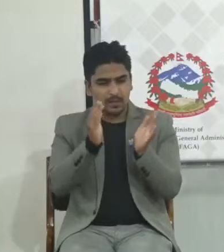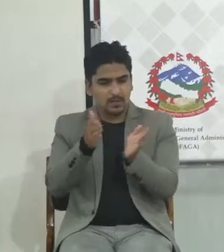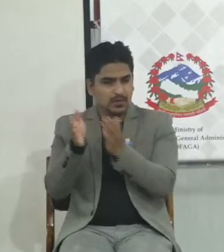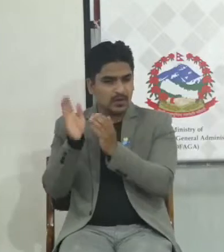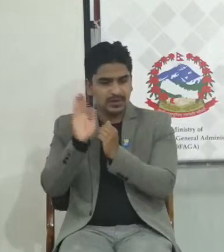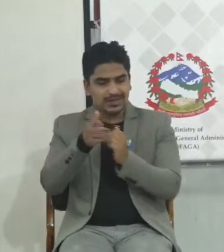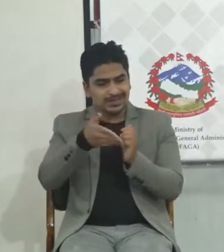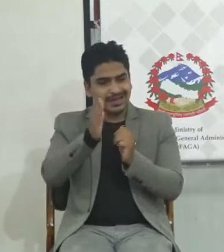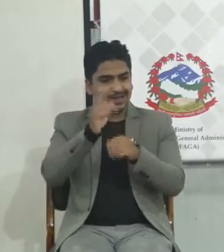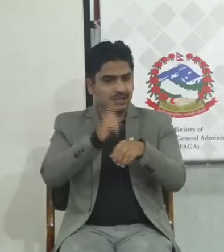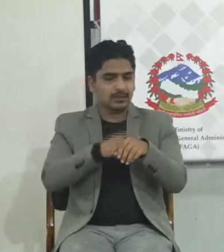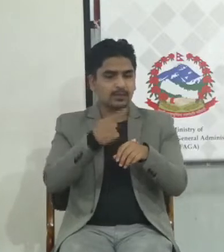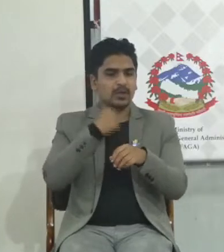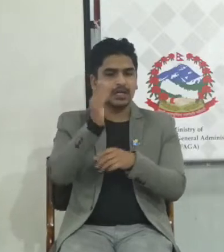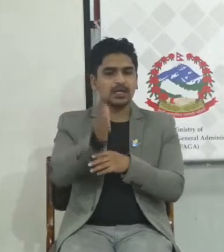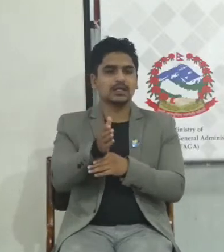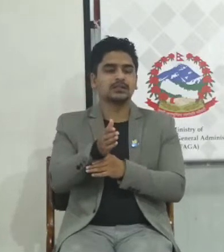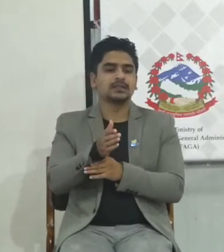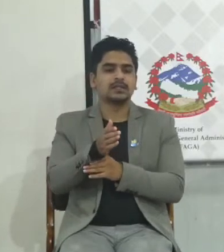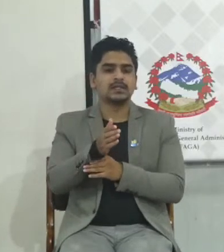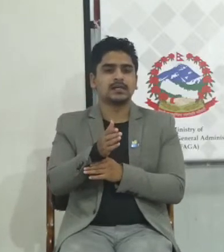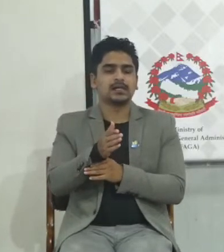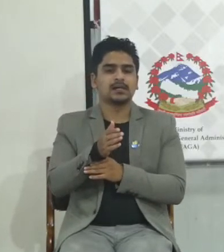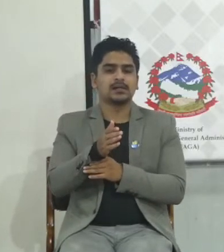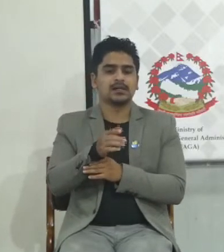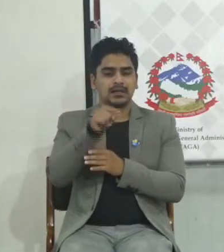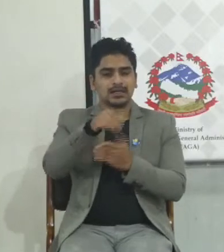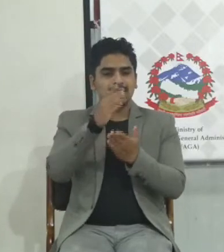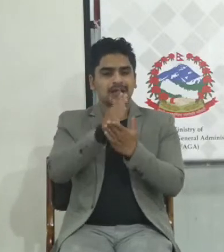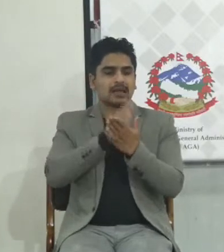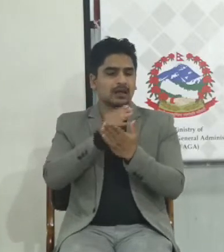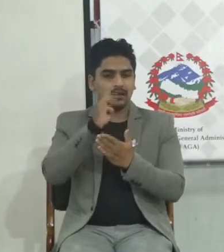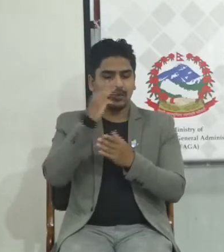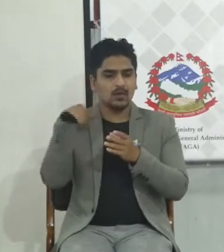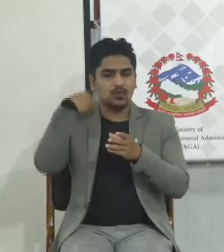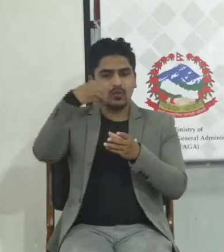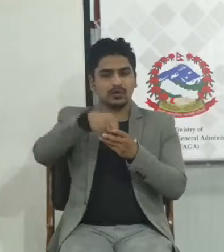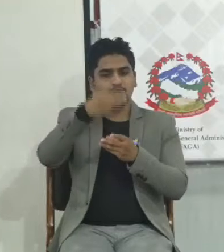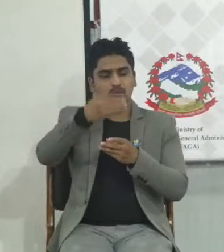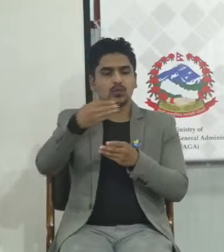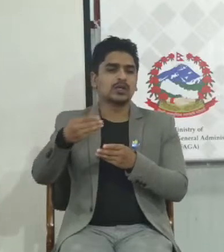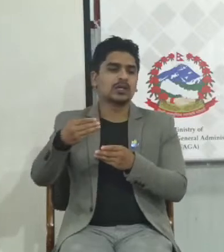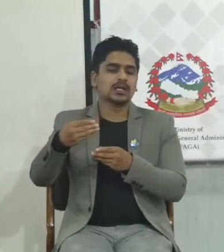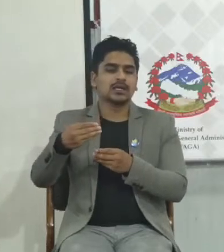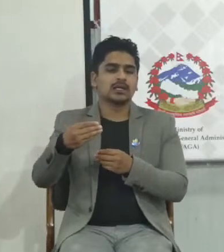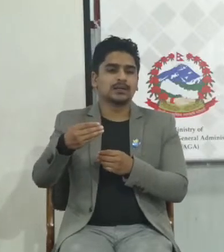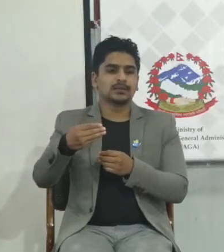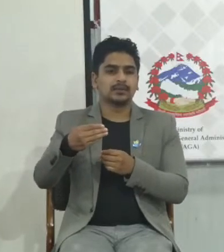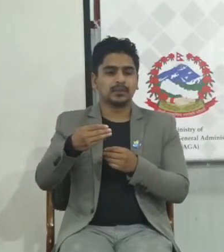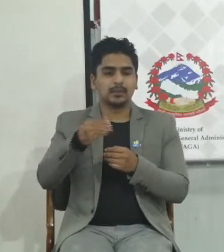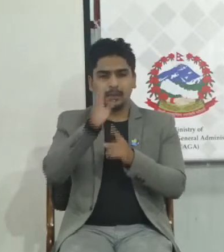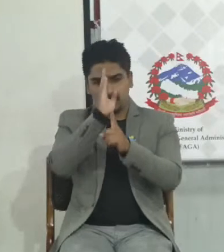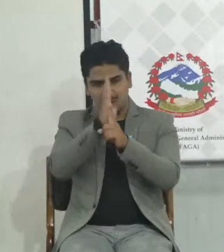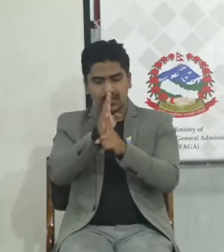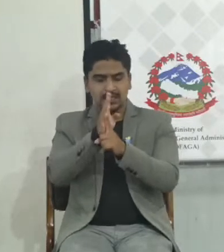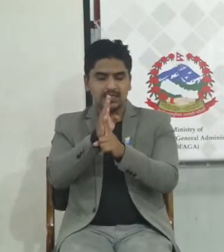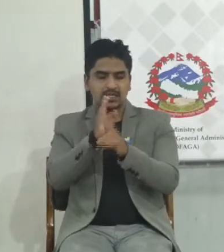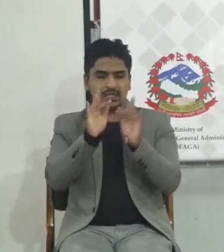thank all the directly participating participants as well as the participant from the virtual